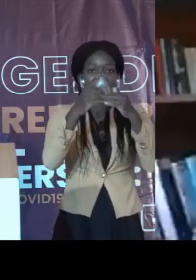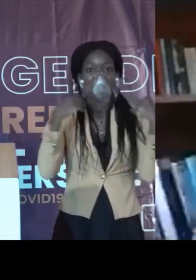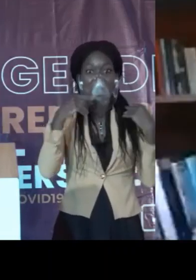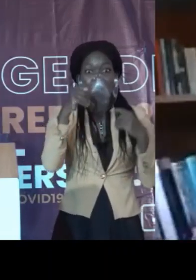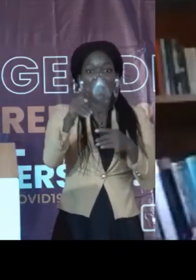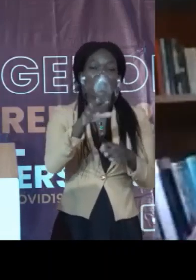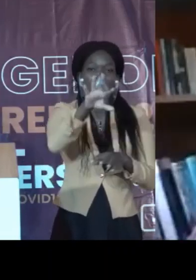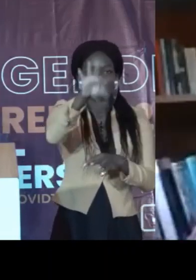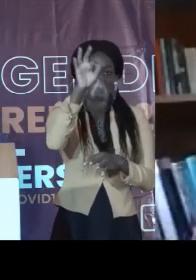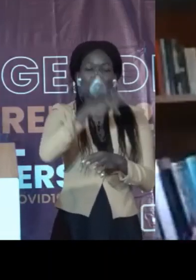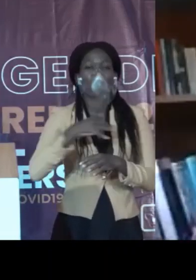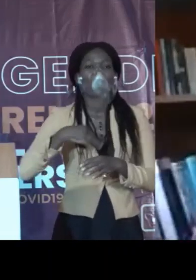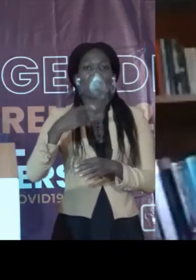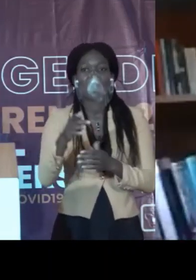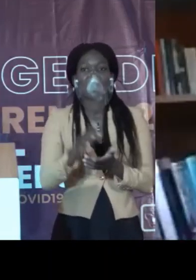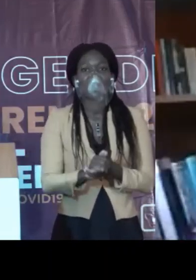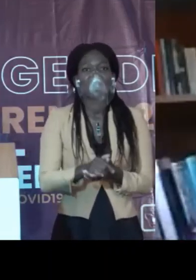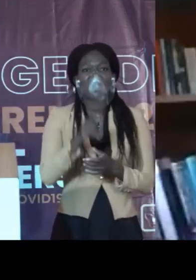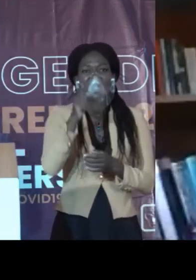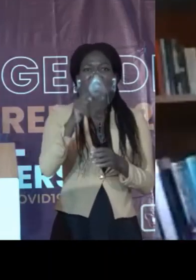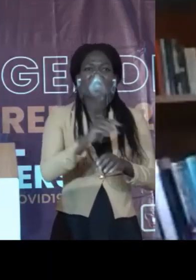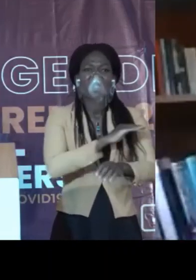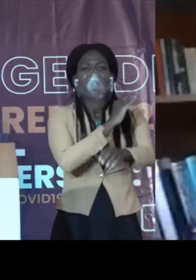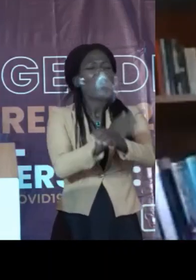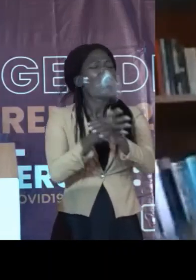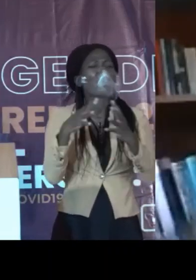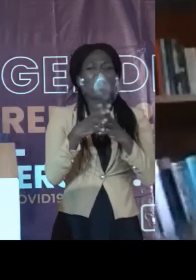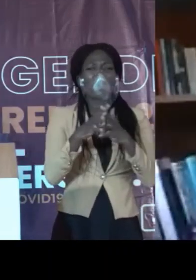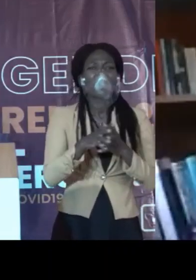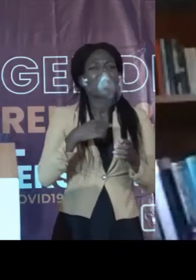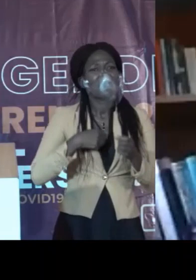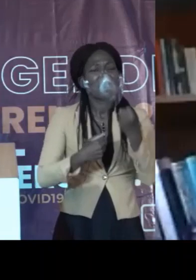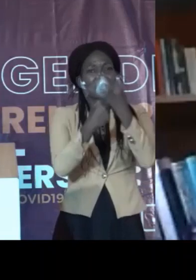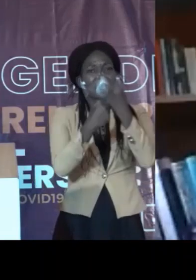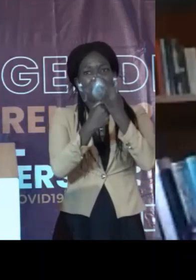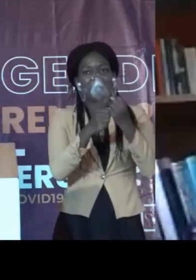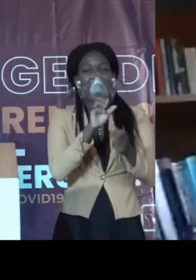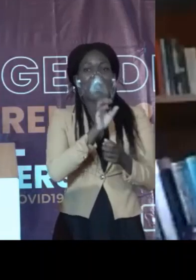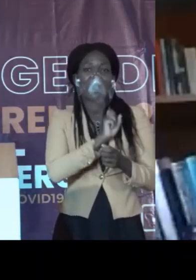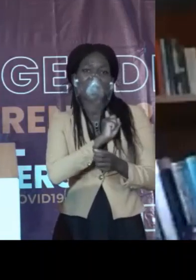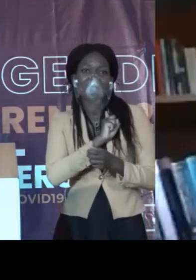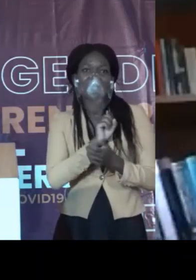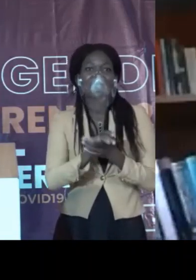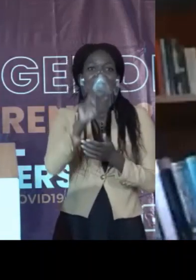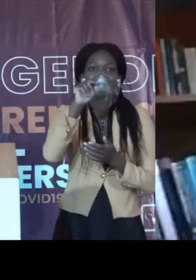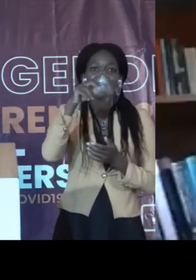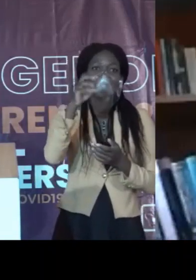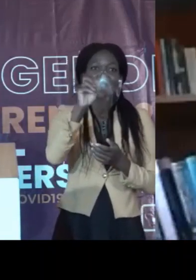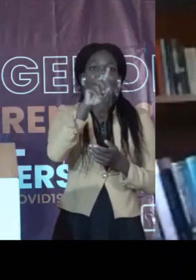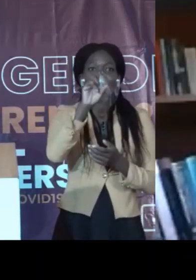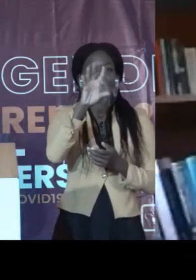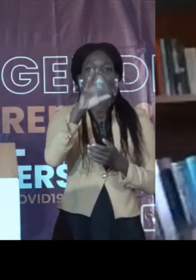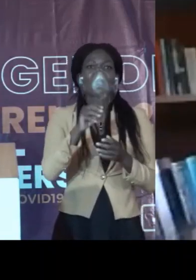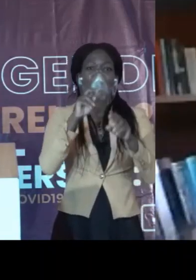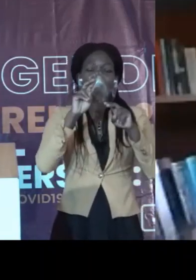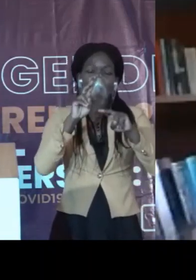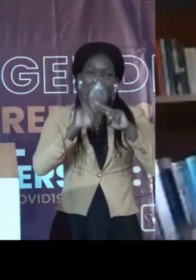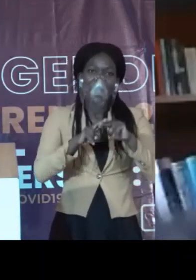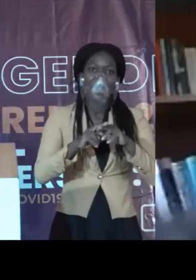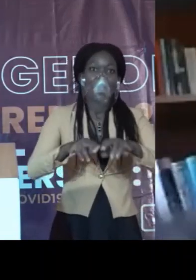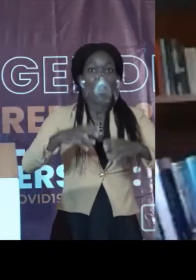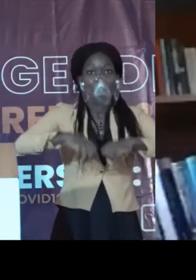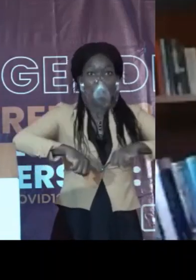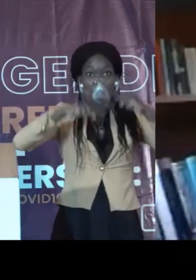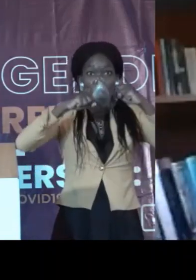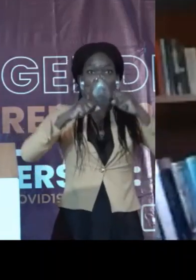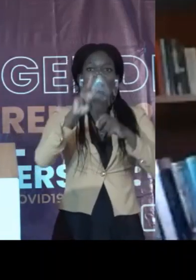when they supported our sister Ngozi to be at the helm of WTO. Congratulations to her.